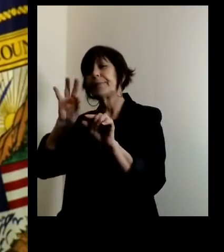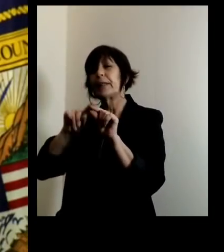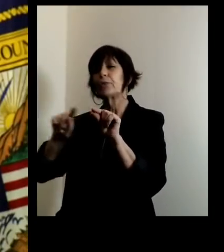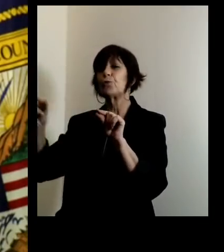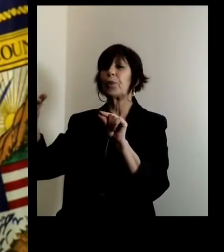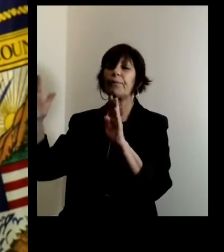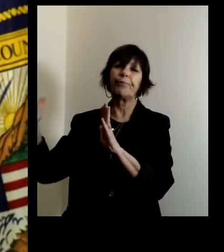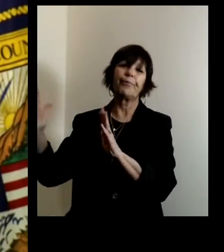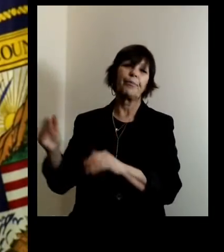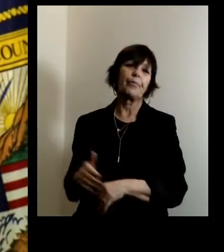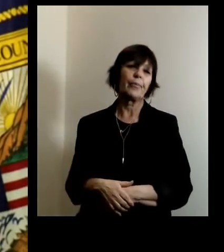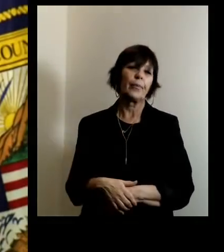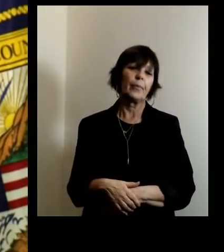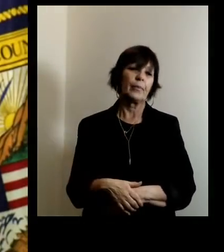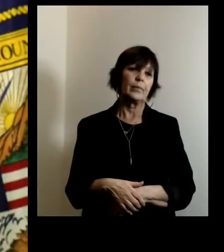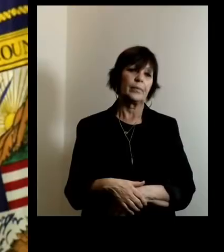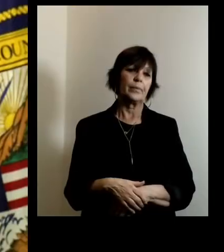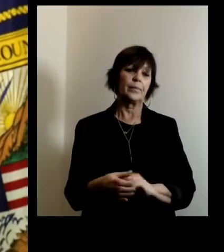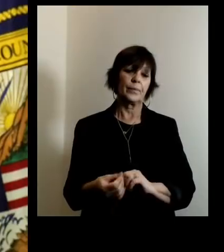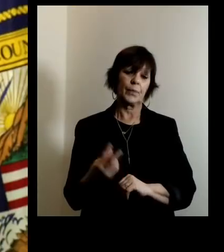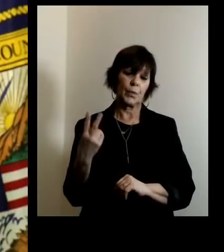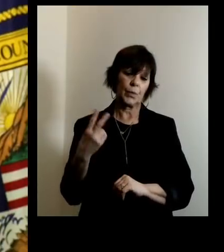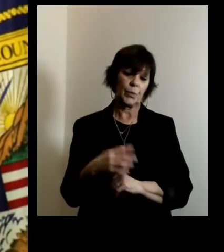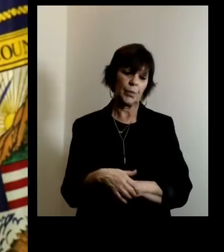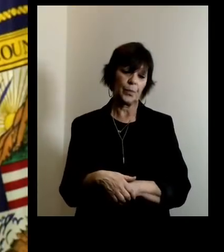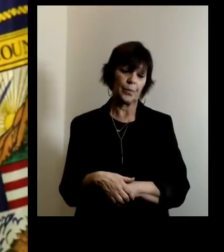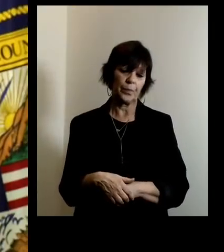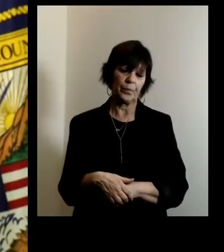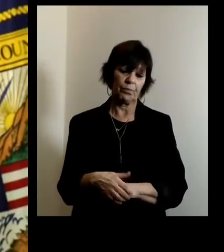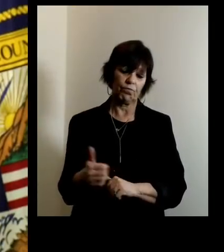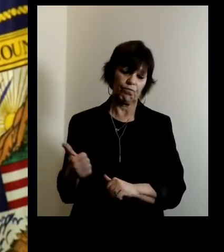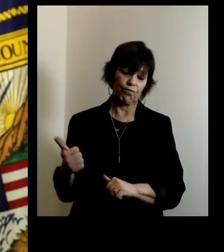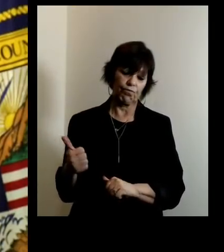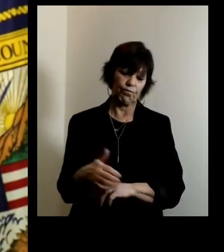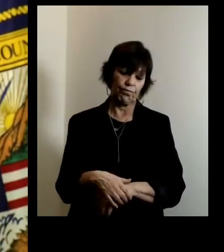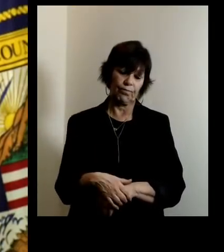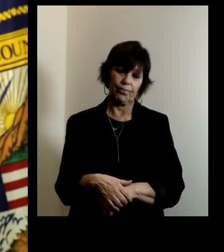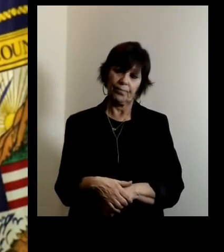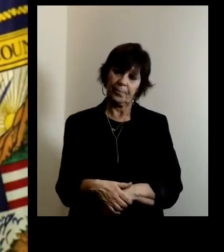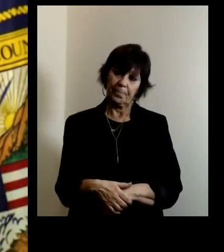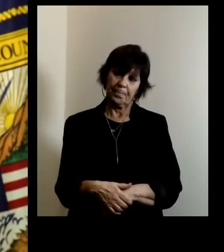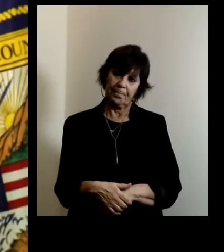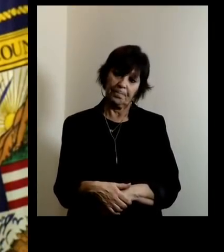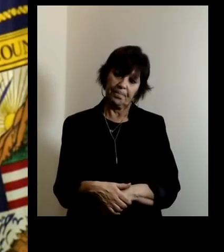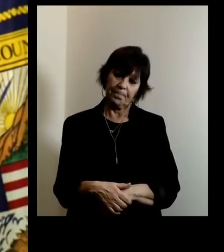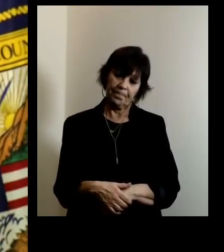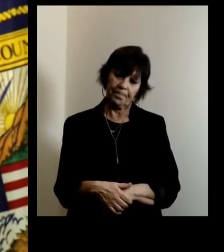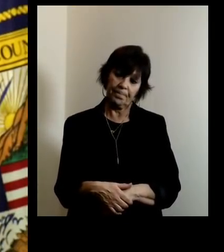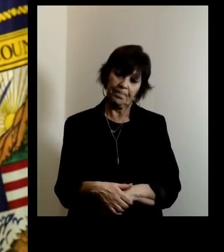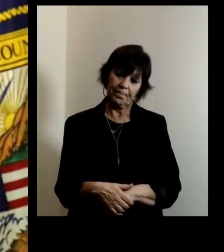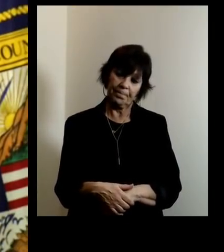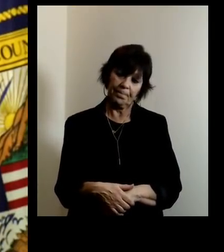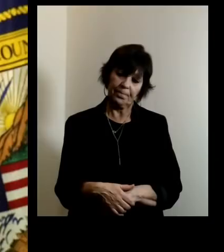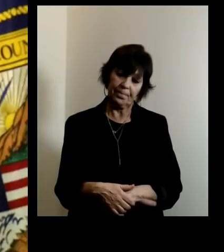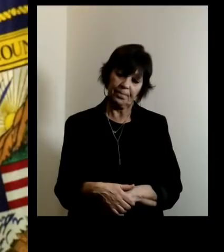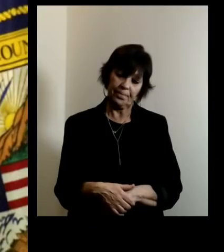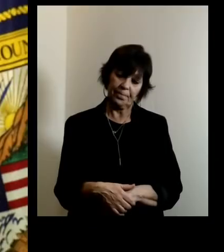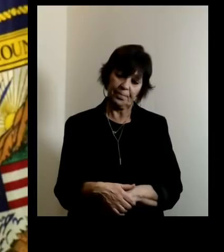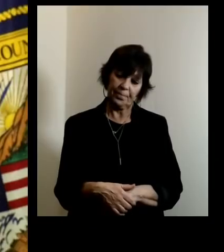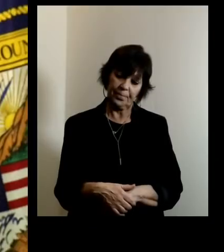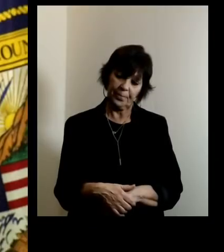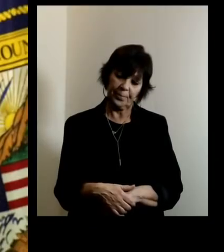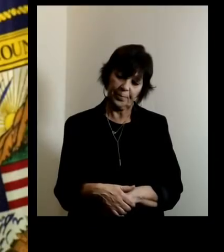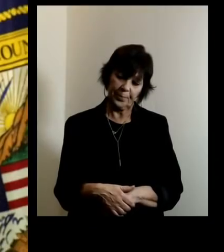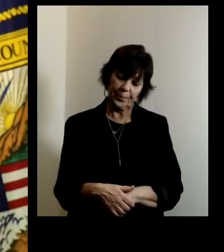Channel 2, any other questions? Claudine or Kelly? I'm good, thank you. Okay. Channel 4.